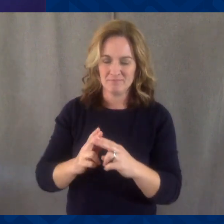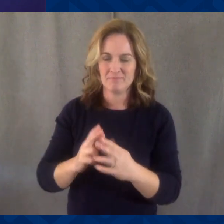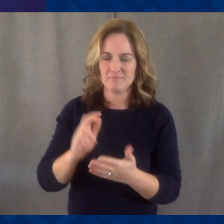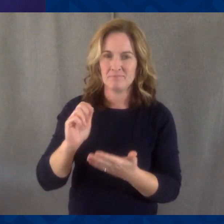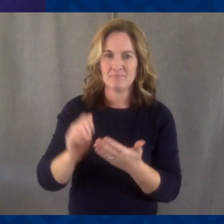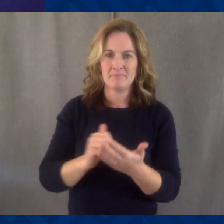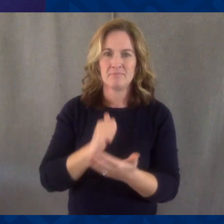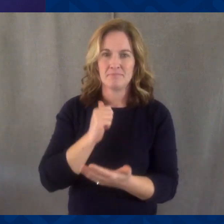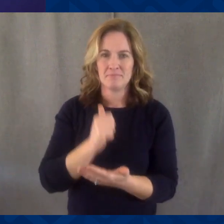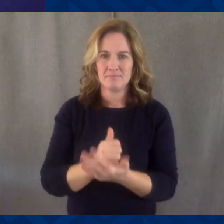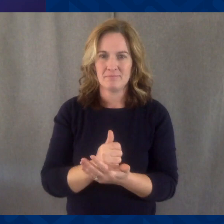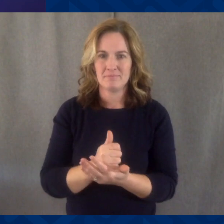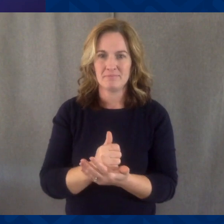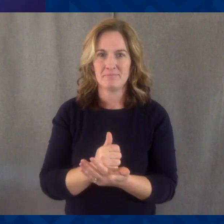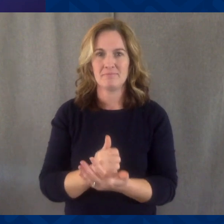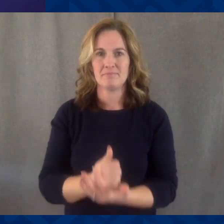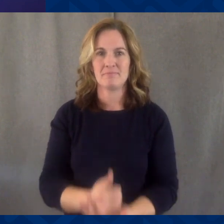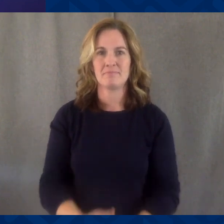name.